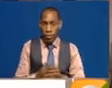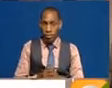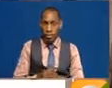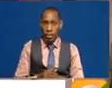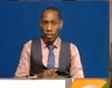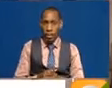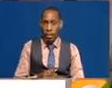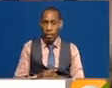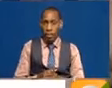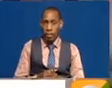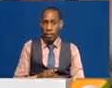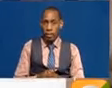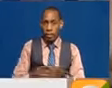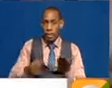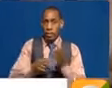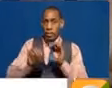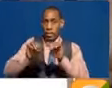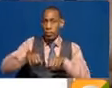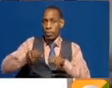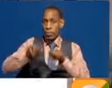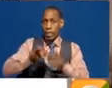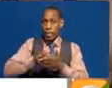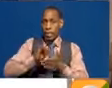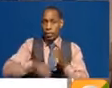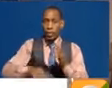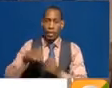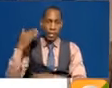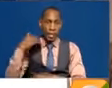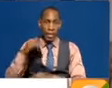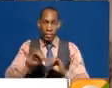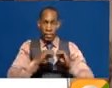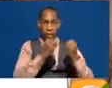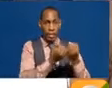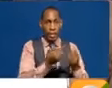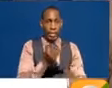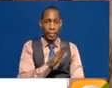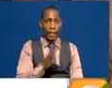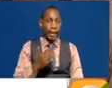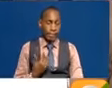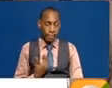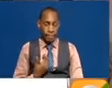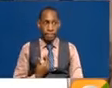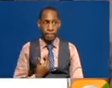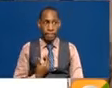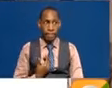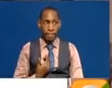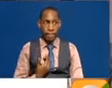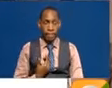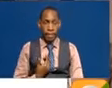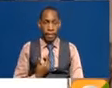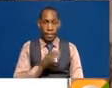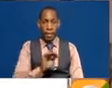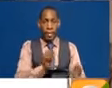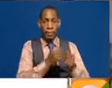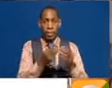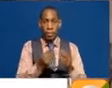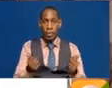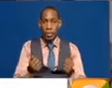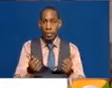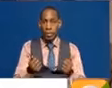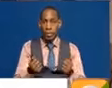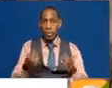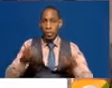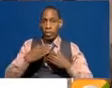and technological capabilities that criminal agencies have, they have not been able to resolve these